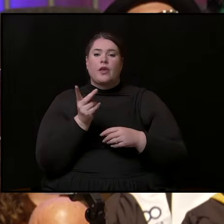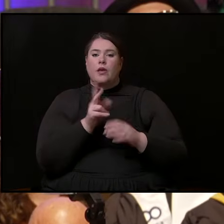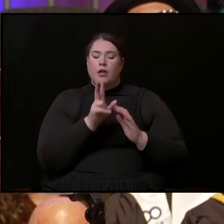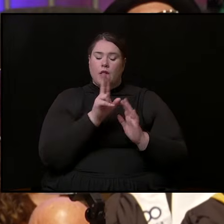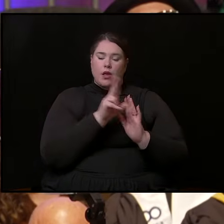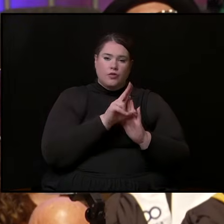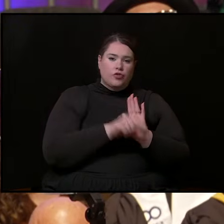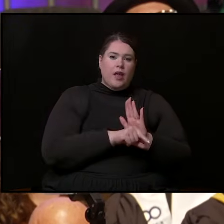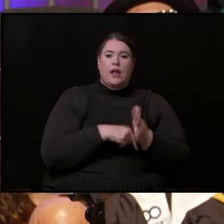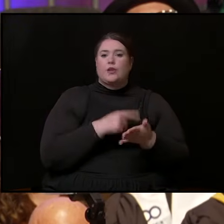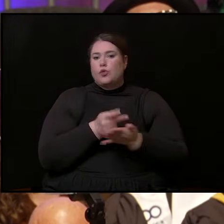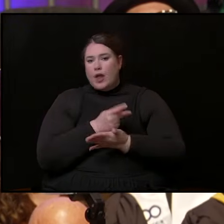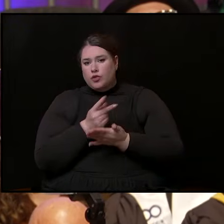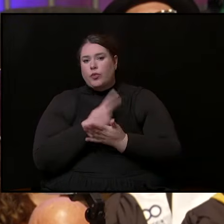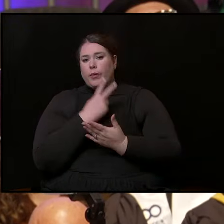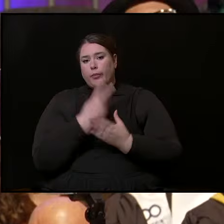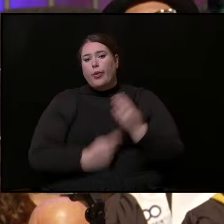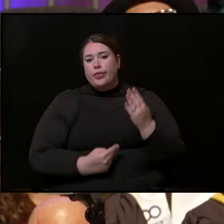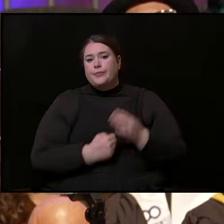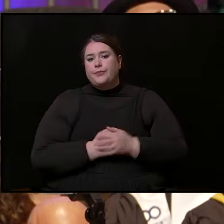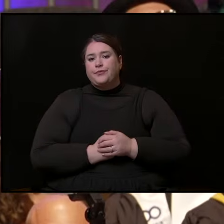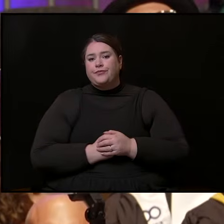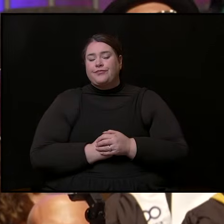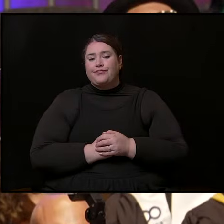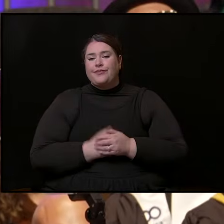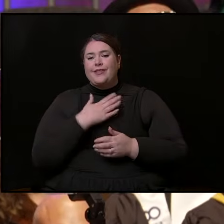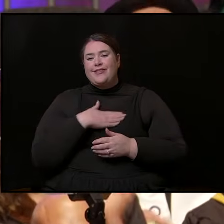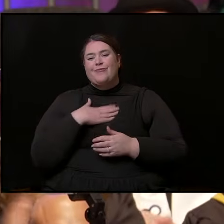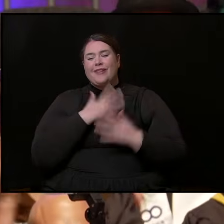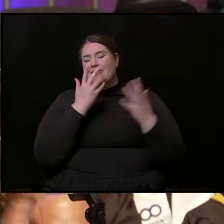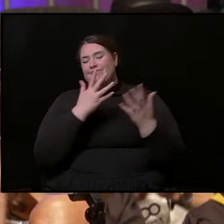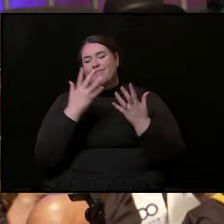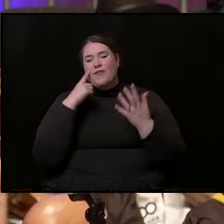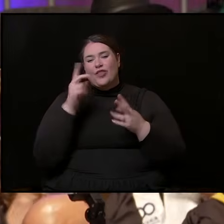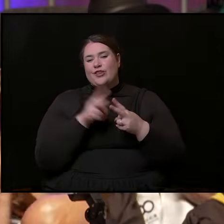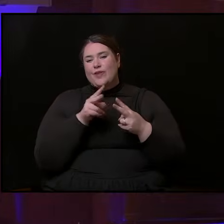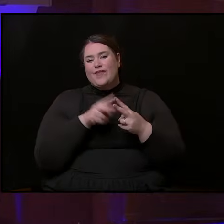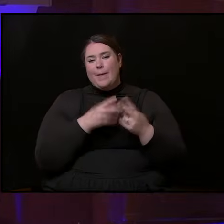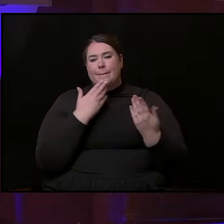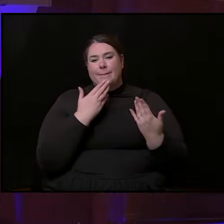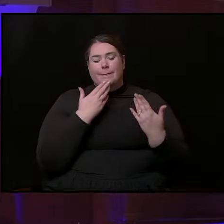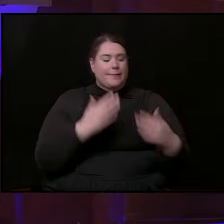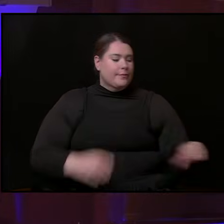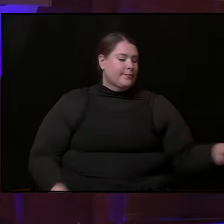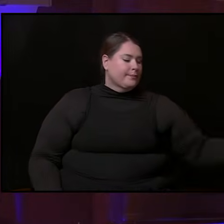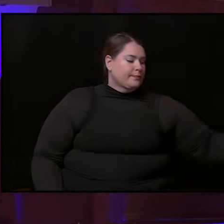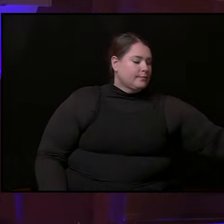undergraduate experiences here at MICA. So if we could give them a round of applause.